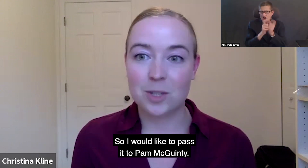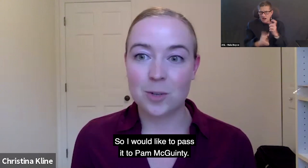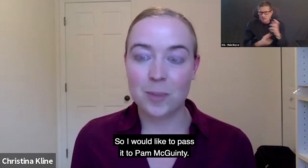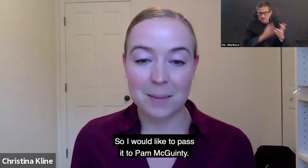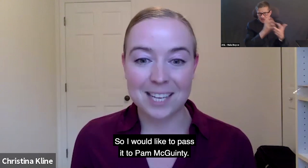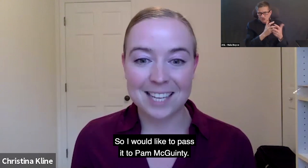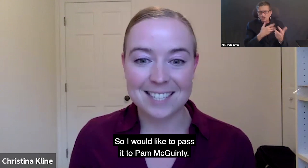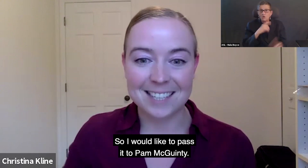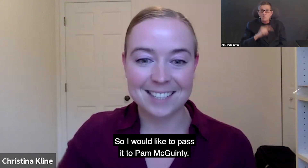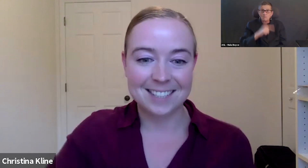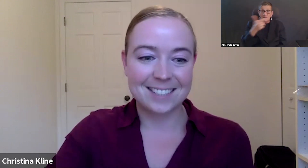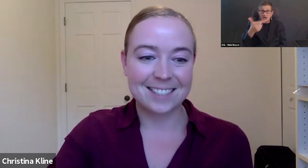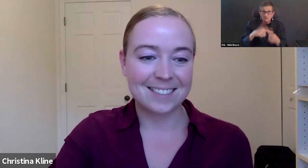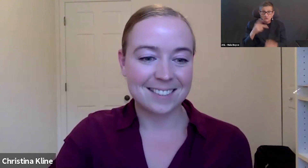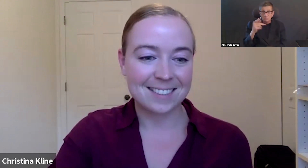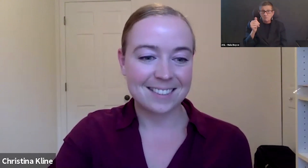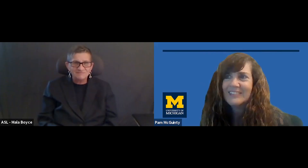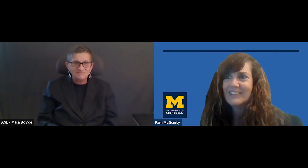pass it to Pam McGinty.